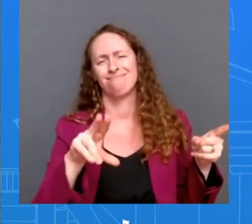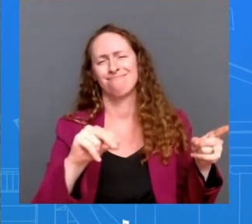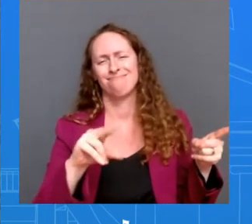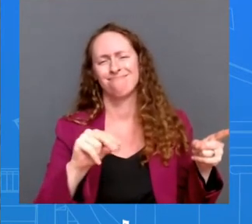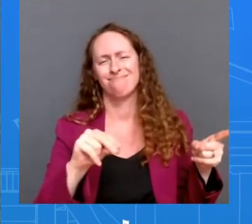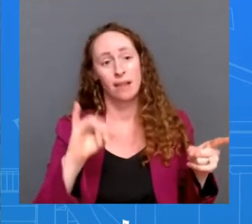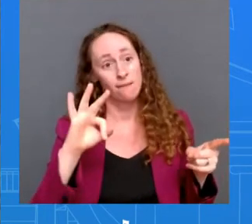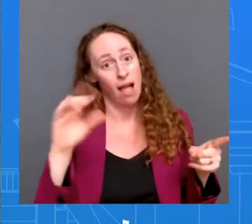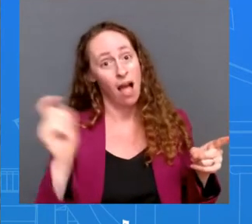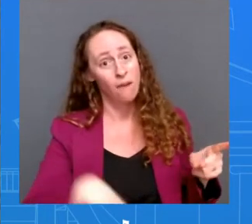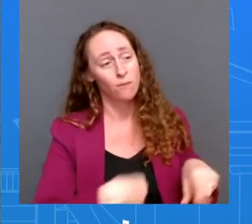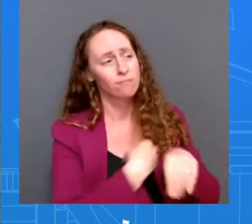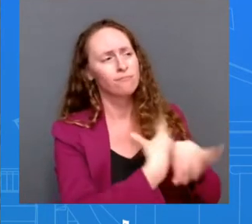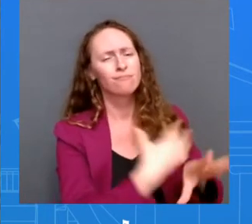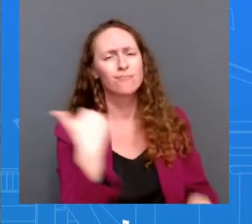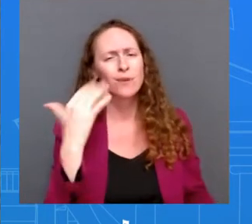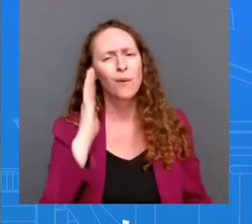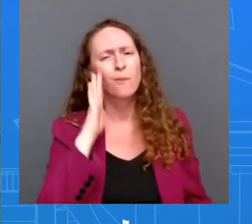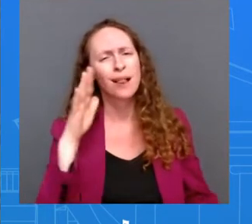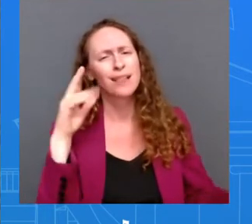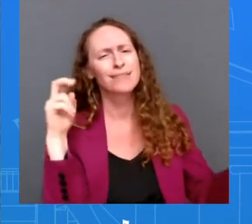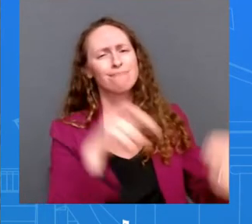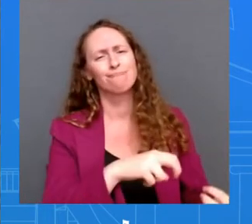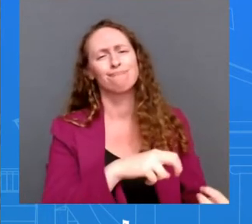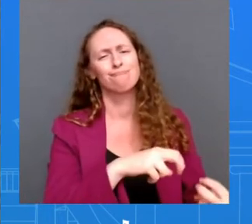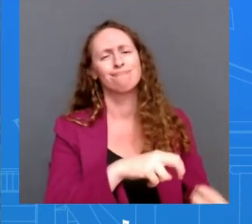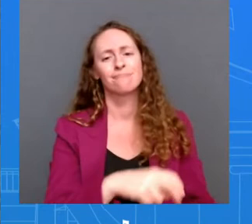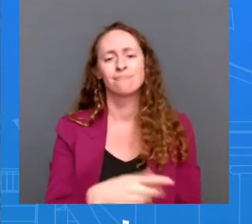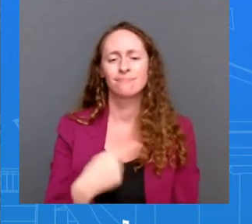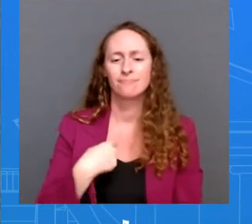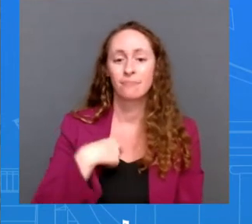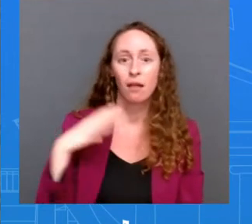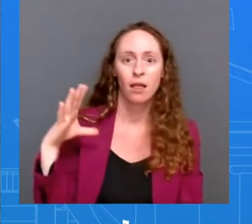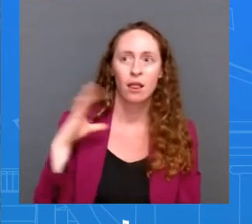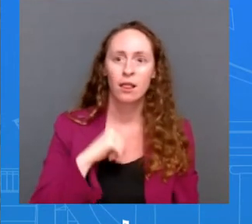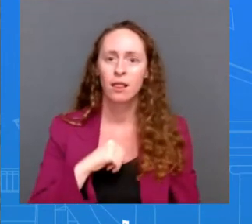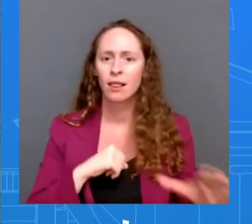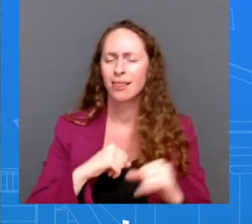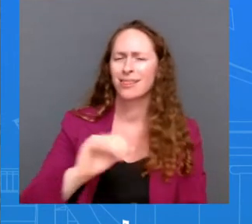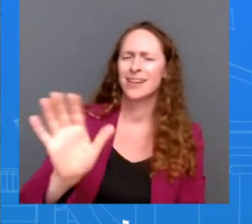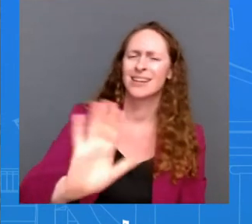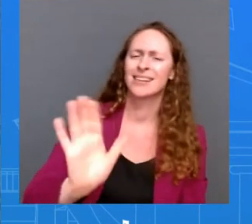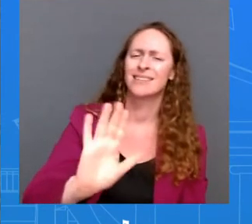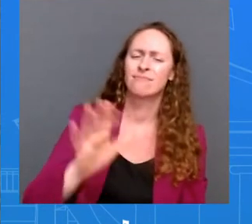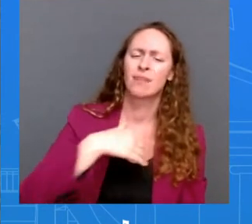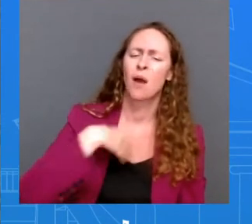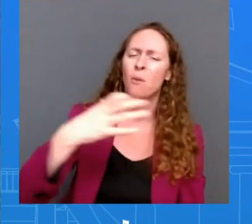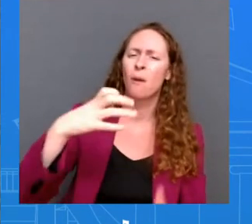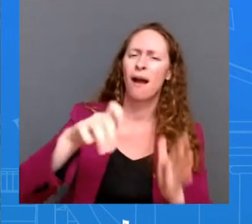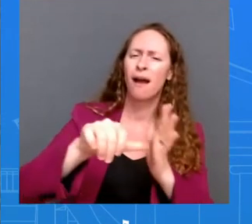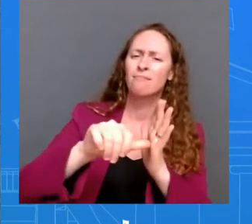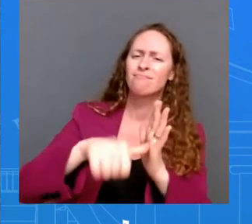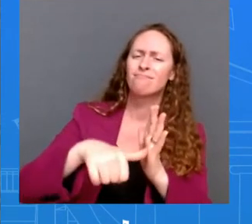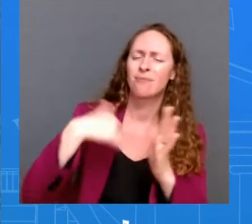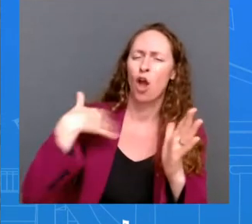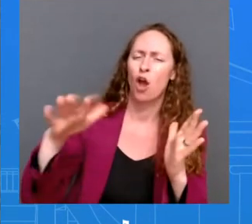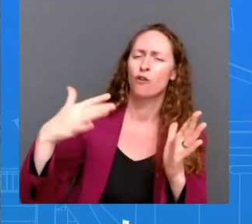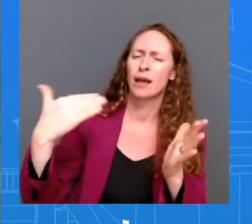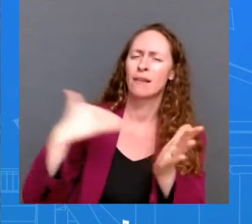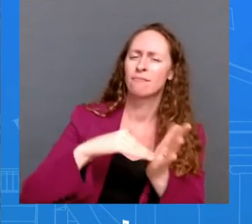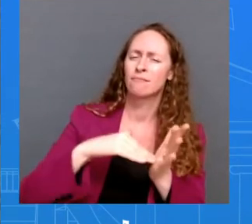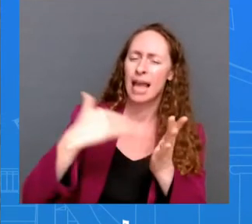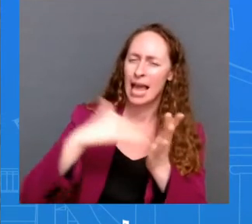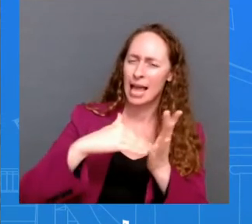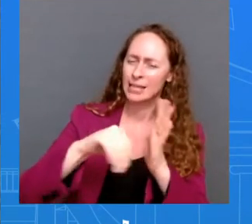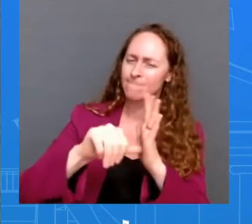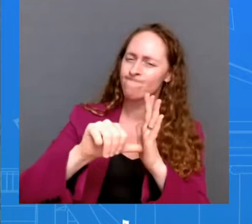get ahead of the president on this. I do want to stress, I said it before, but I do think your question begs me to say it again, that